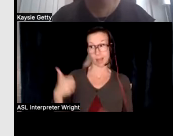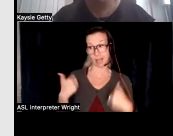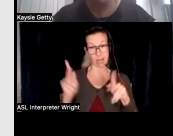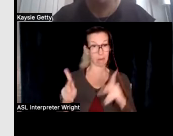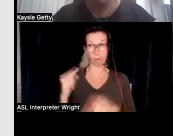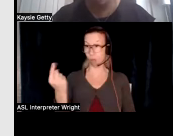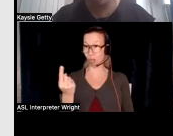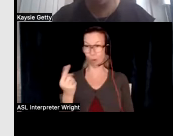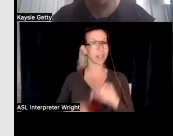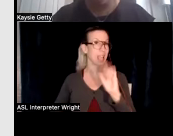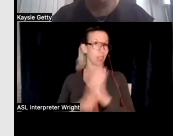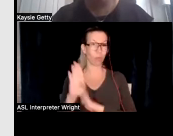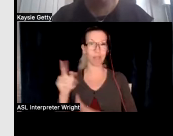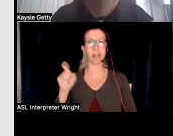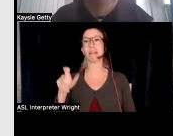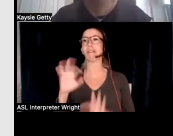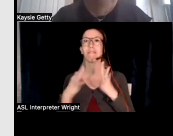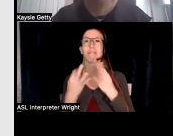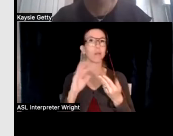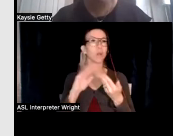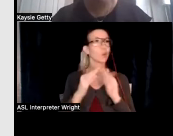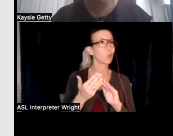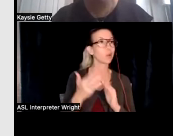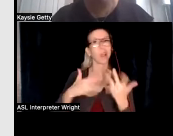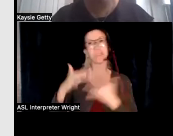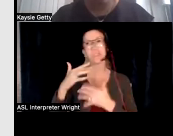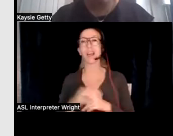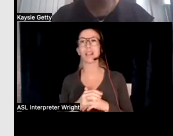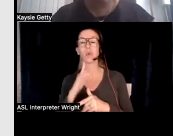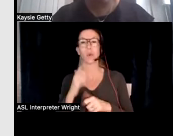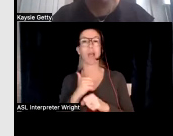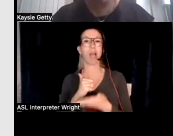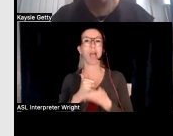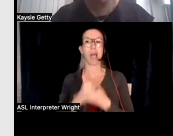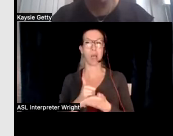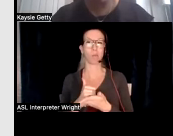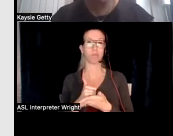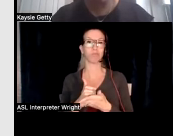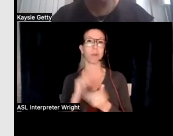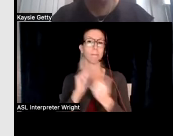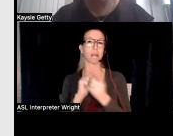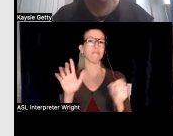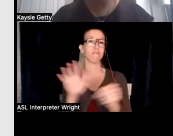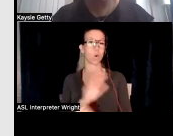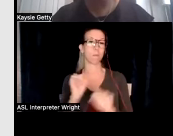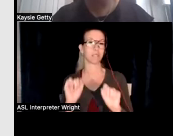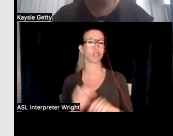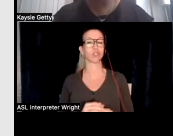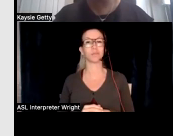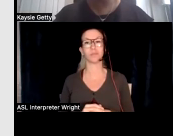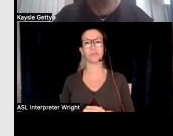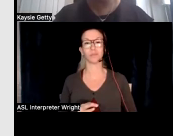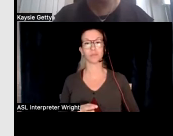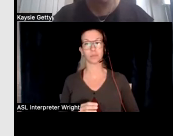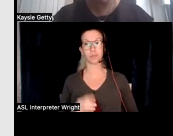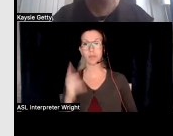families, communities, society to help them reach their full potential. And so in order to focus on individual